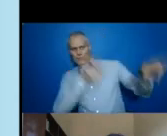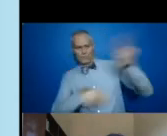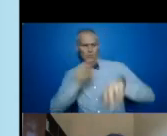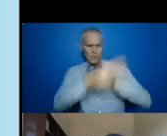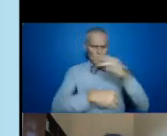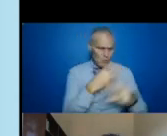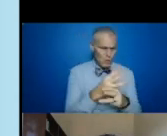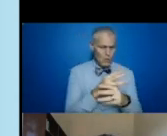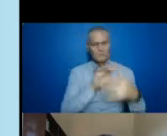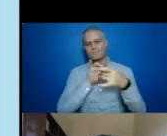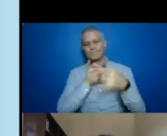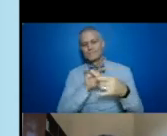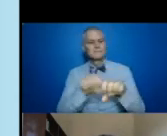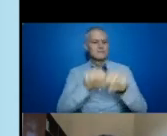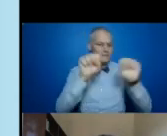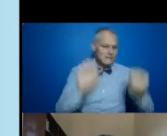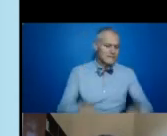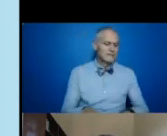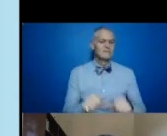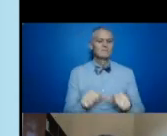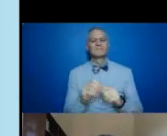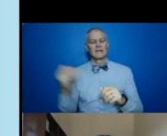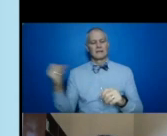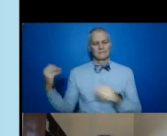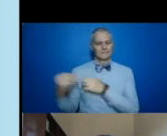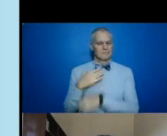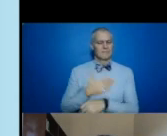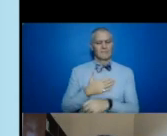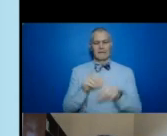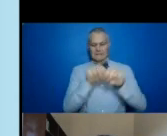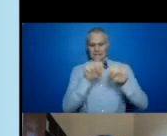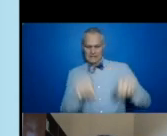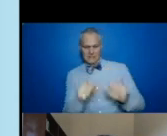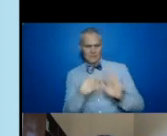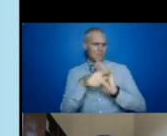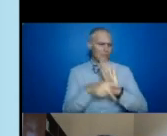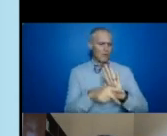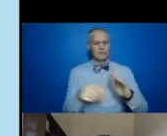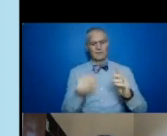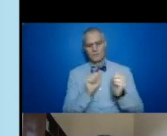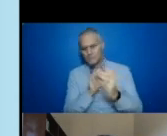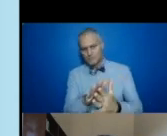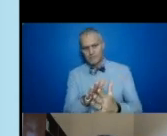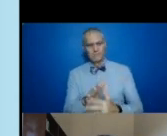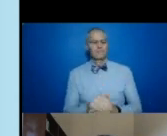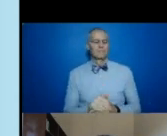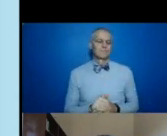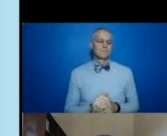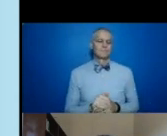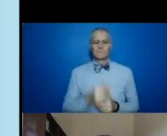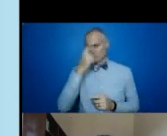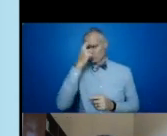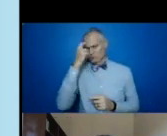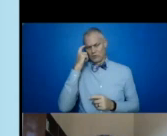to systems. Trauma shapes how systems are shaped, how policies and practices are shaped. Trauma determines who